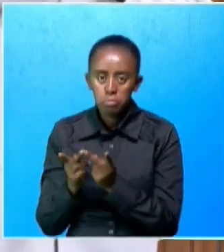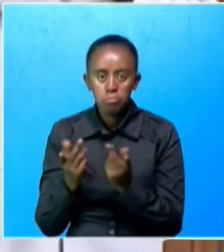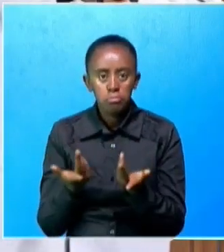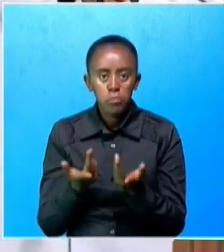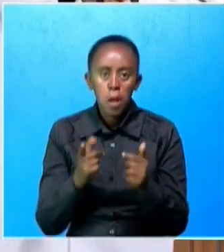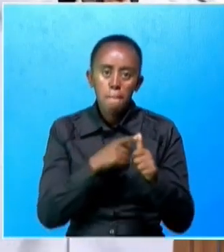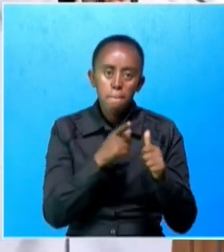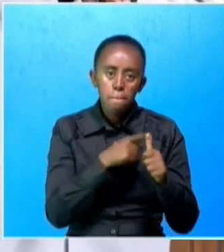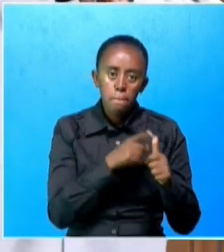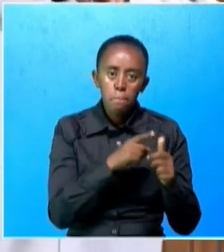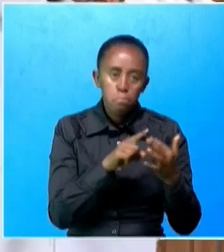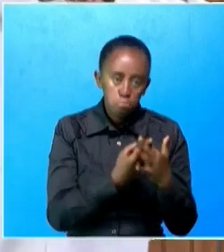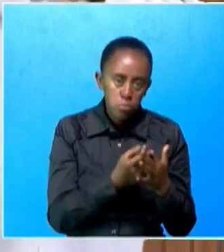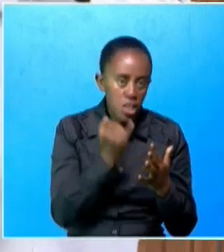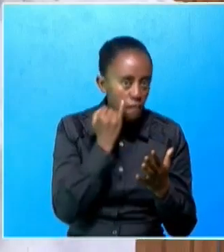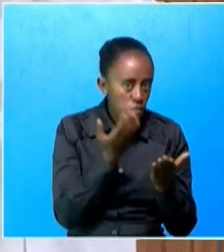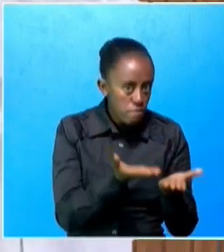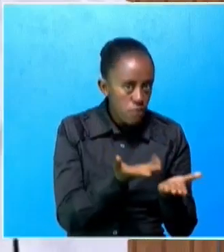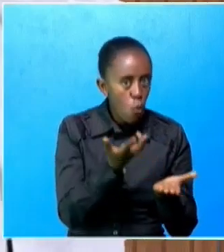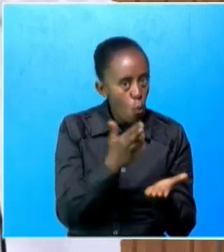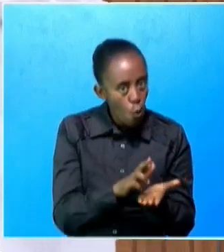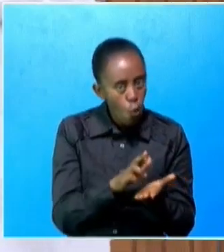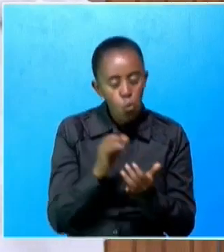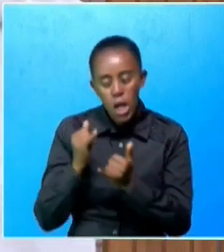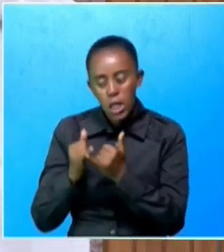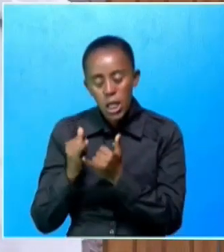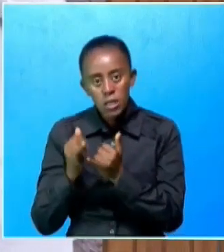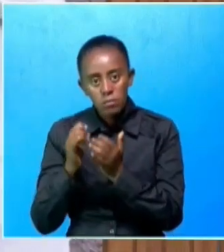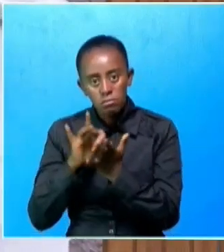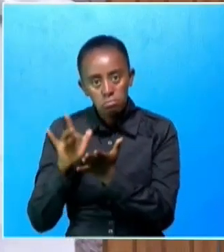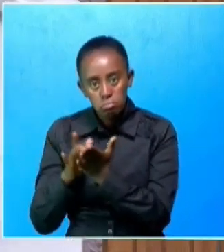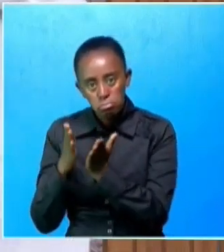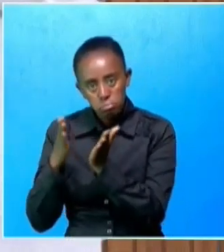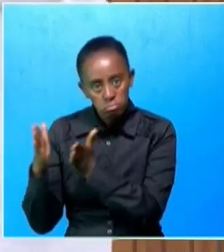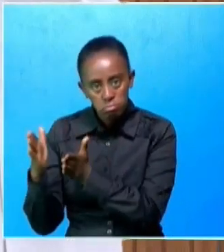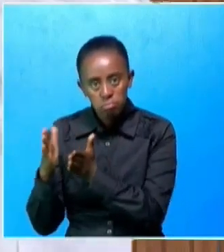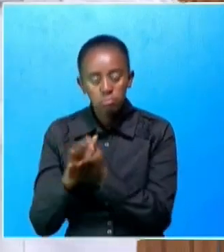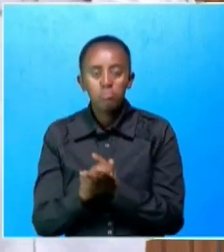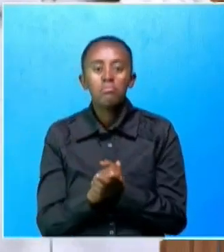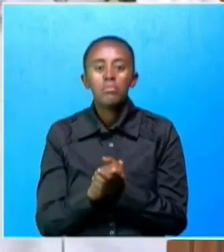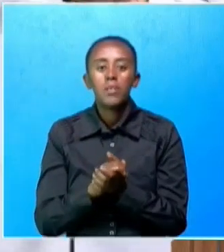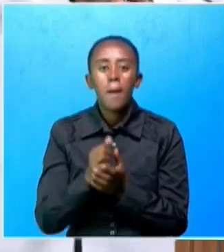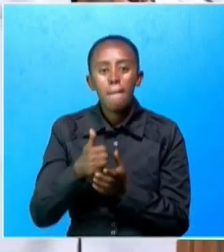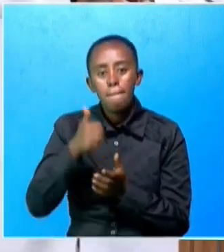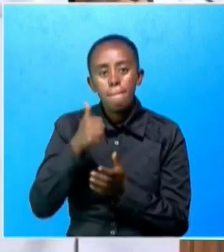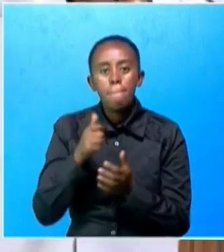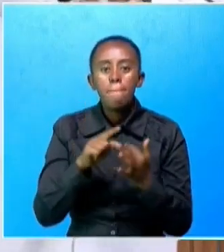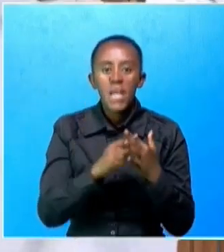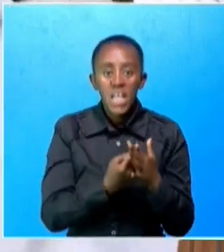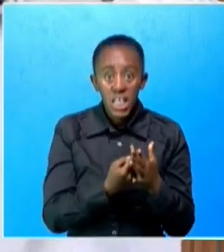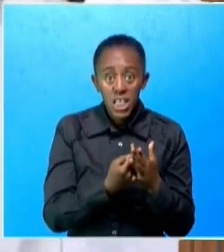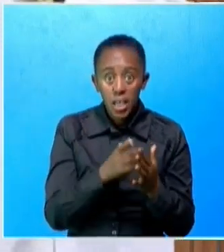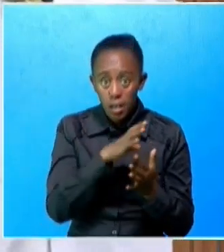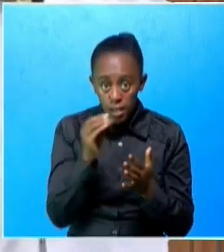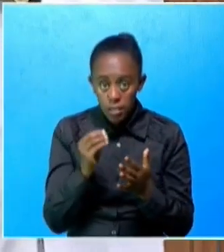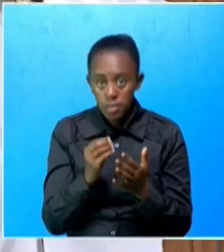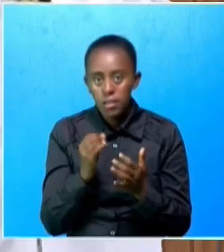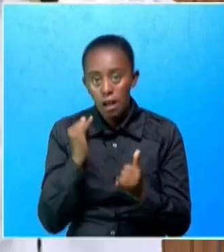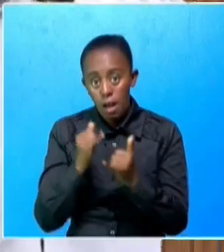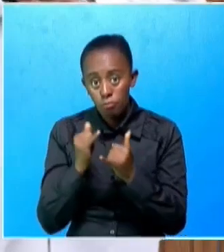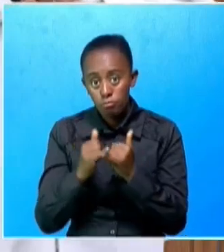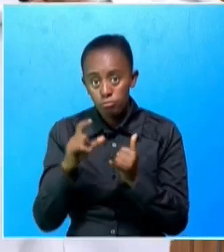the beginning of the sentence or at the end of the sentence. Or you are welcome to bring the main clause at the beginning and you take